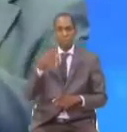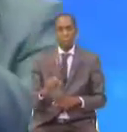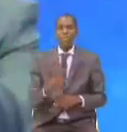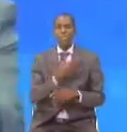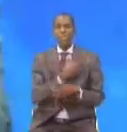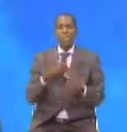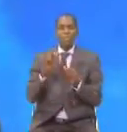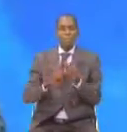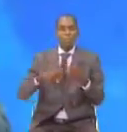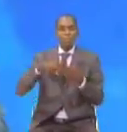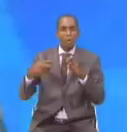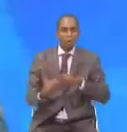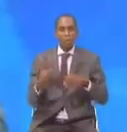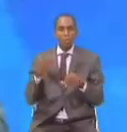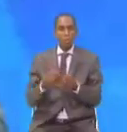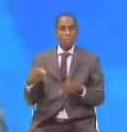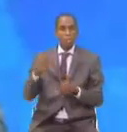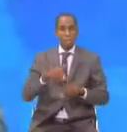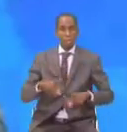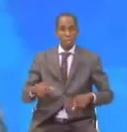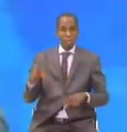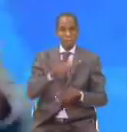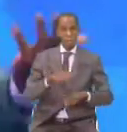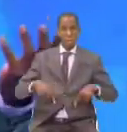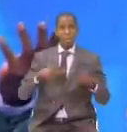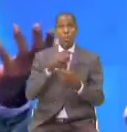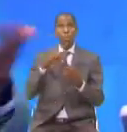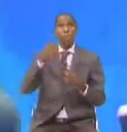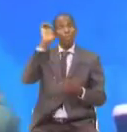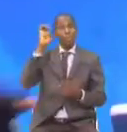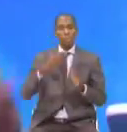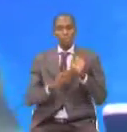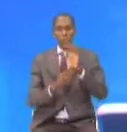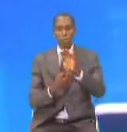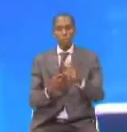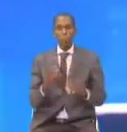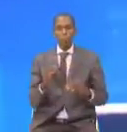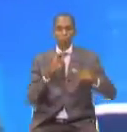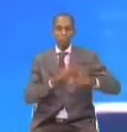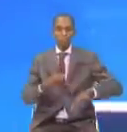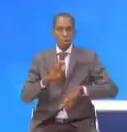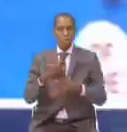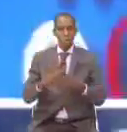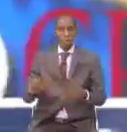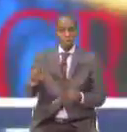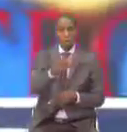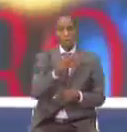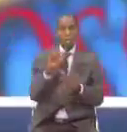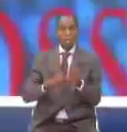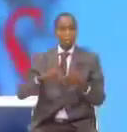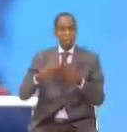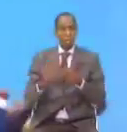every problem in their lives. When he showed mercy unto them, every problem vanished away. And as we